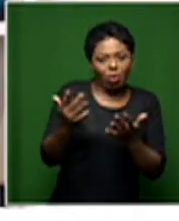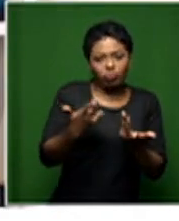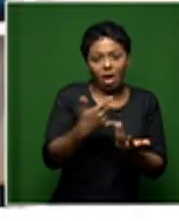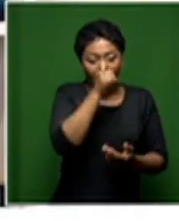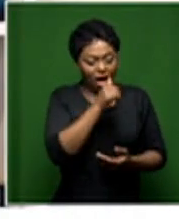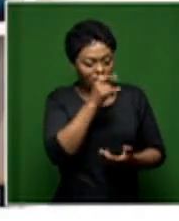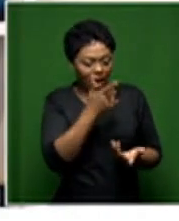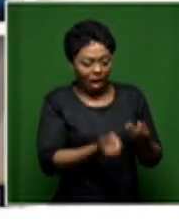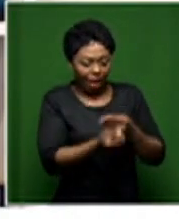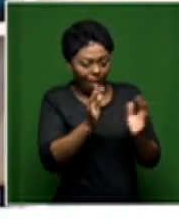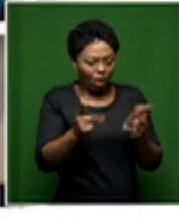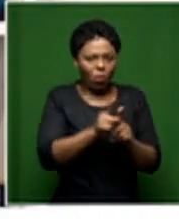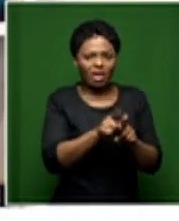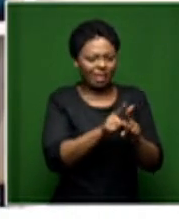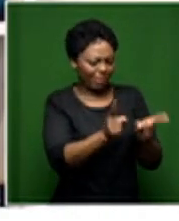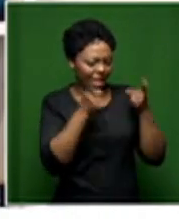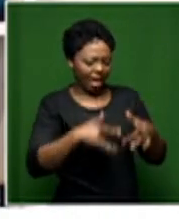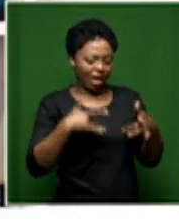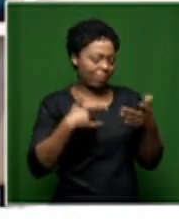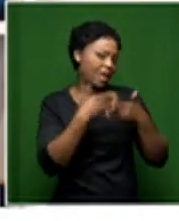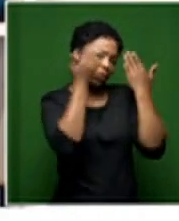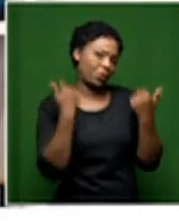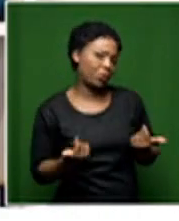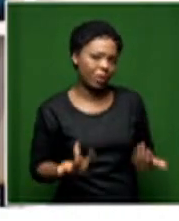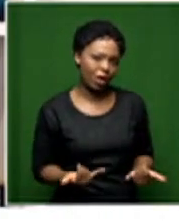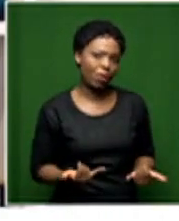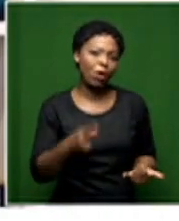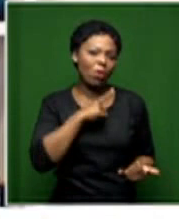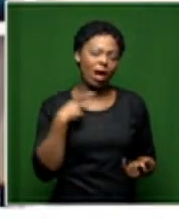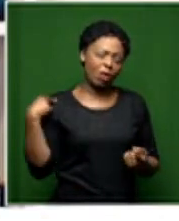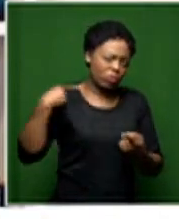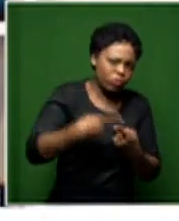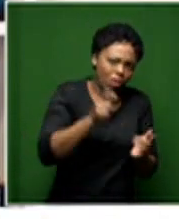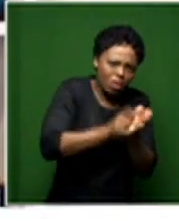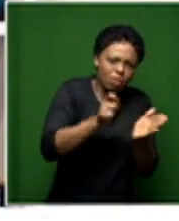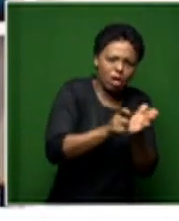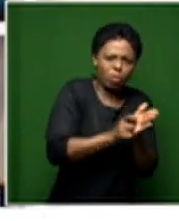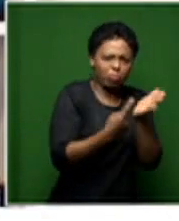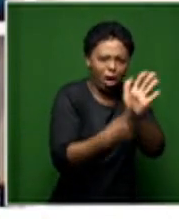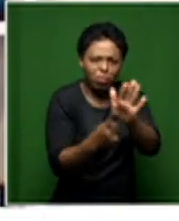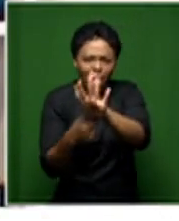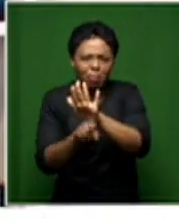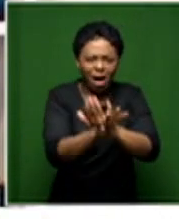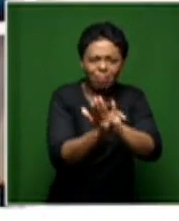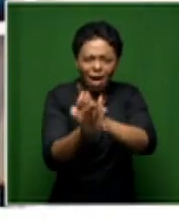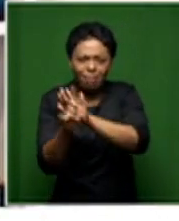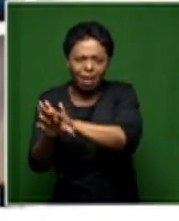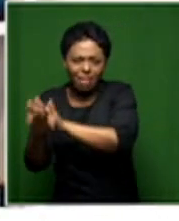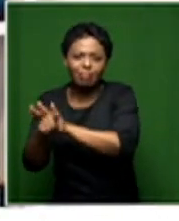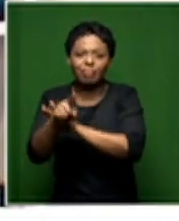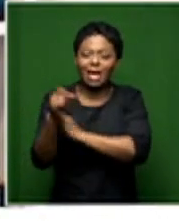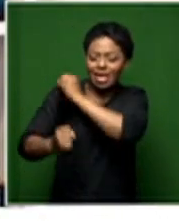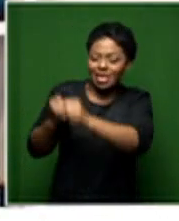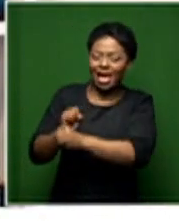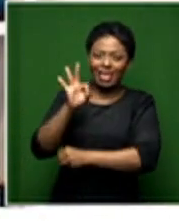it comes to my writing, especially because I've spoken about a lot of things and I've been in and out of court in the last 3 years, so I can